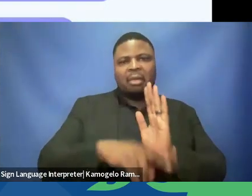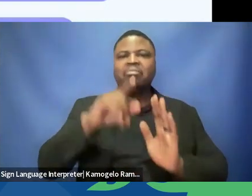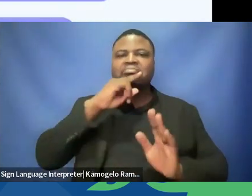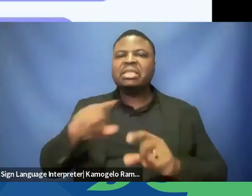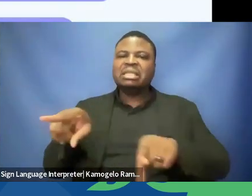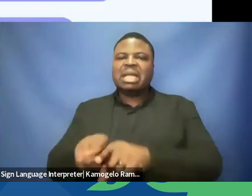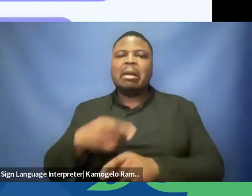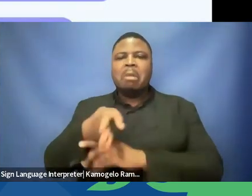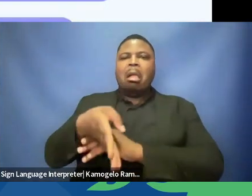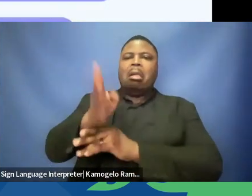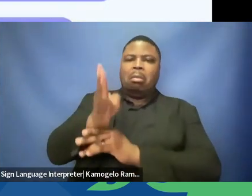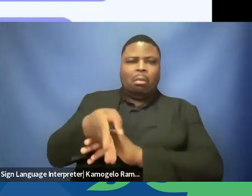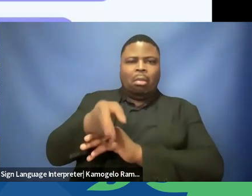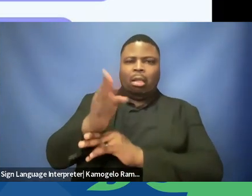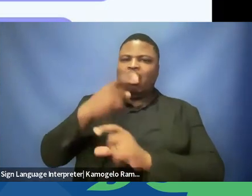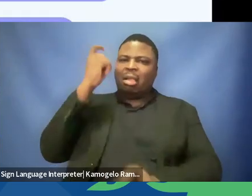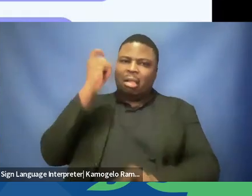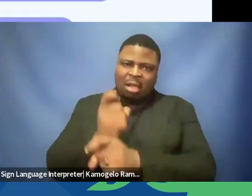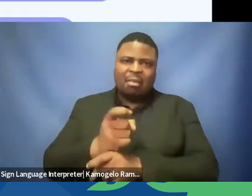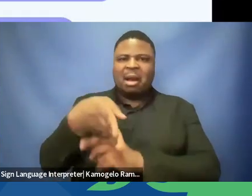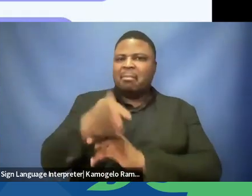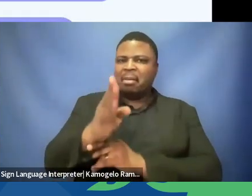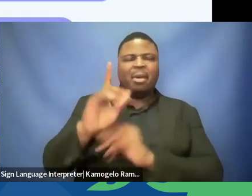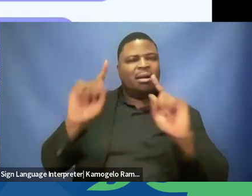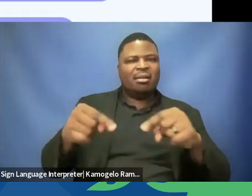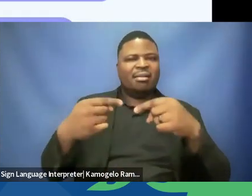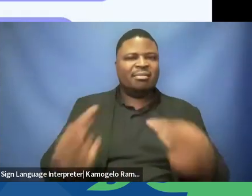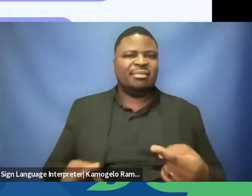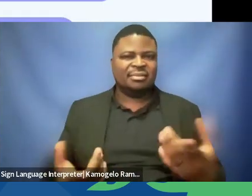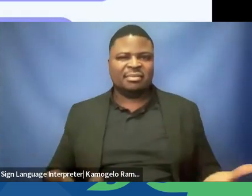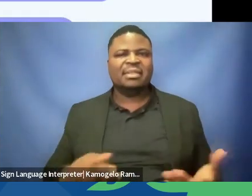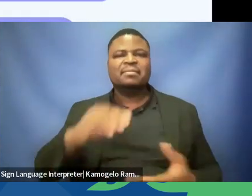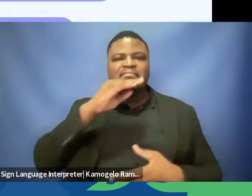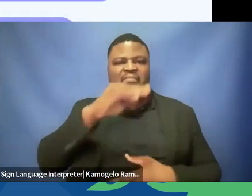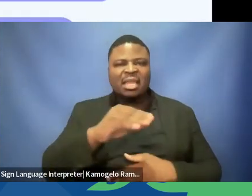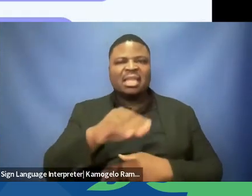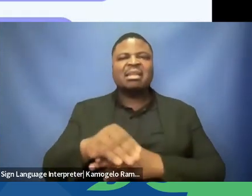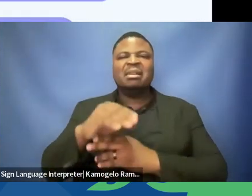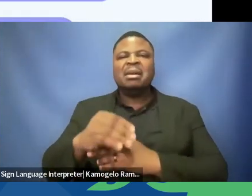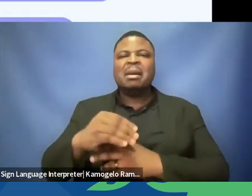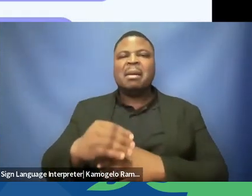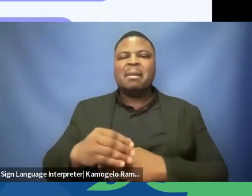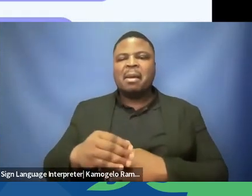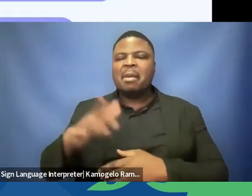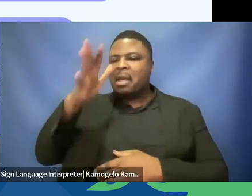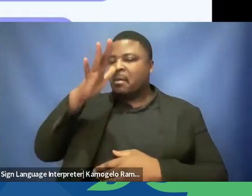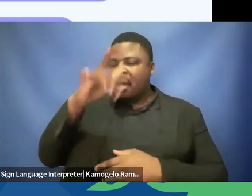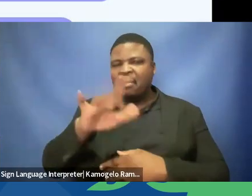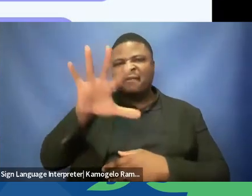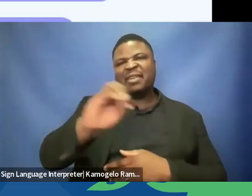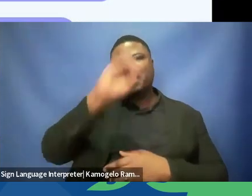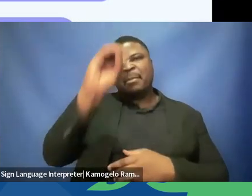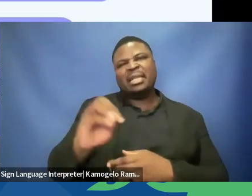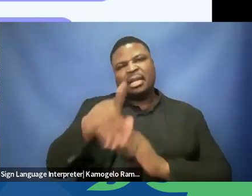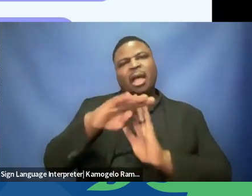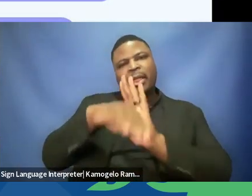erectile dysfunction. Spermatorrhea. 50% abnormal sperm production. Spermatorrhea, I also engaged one client who